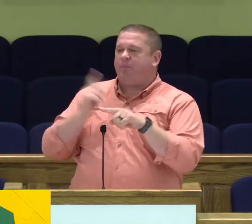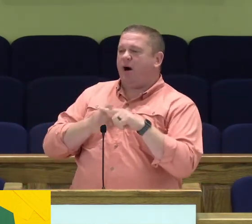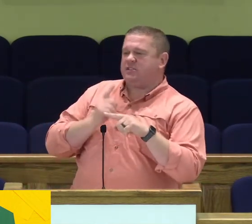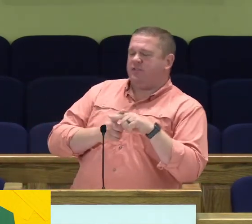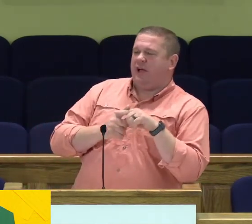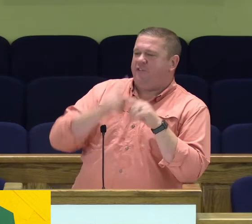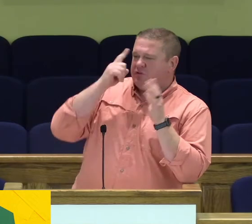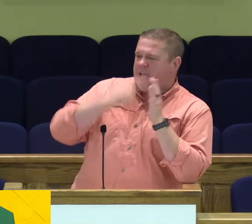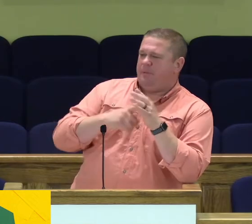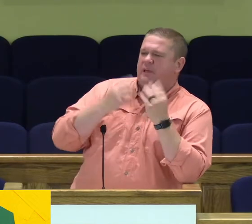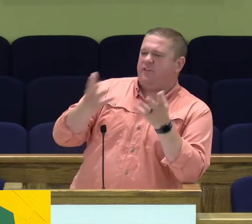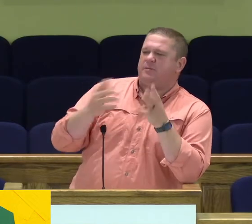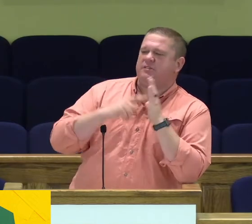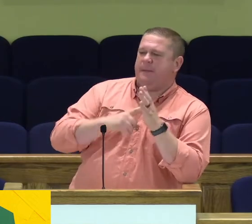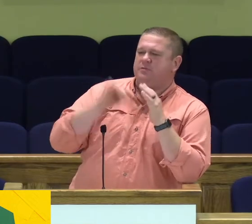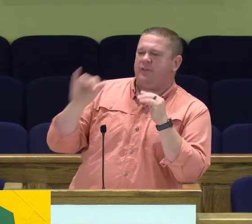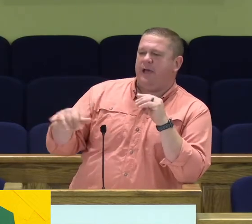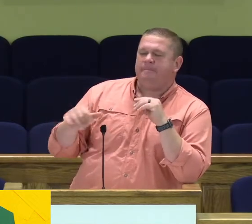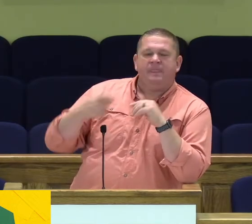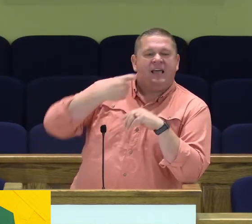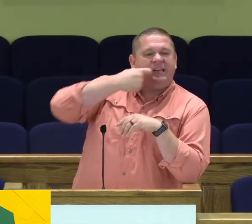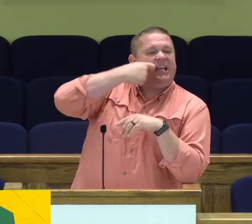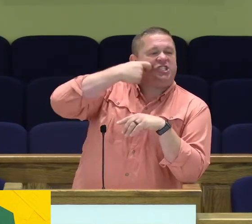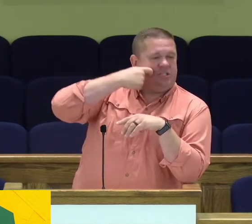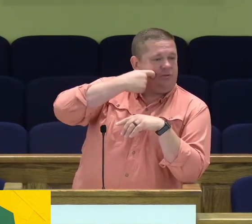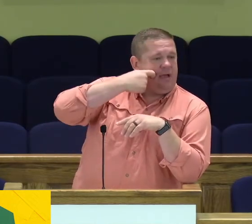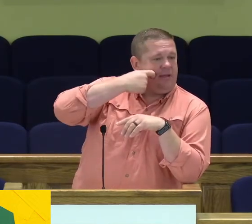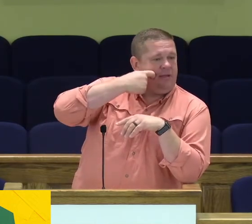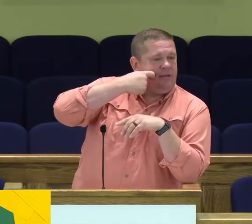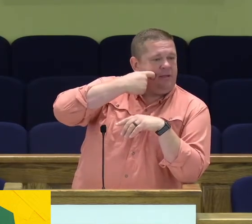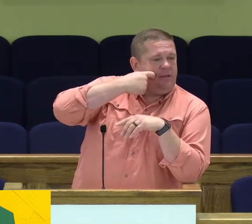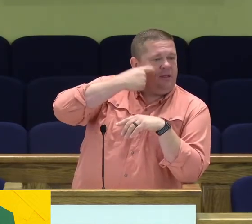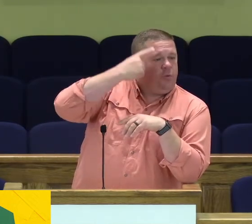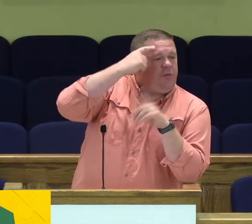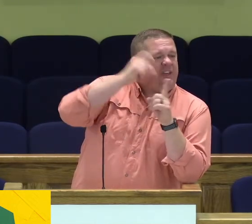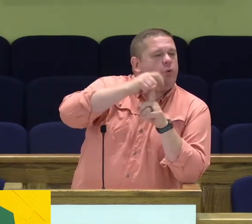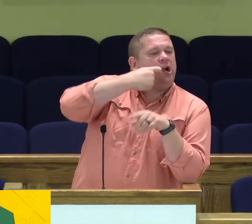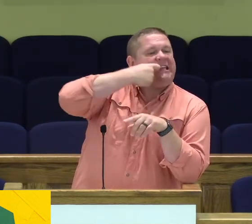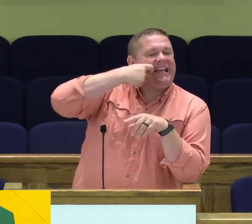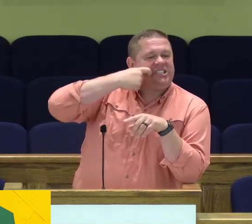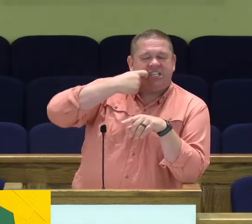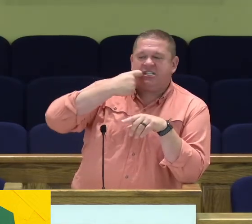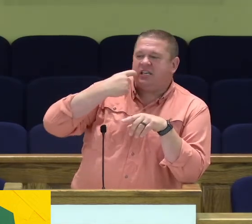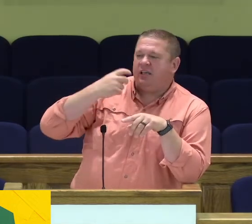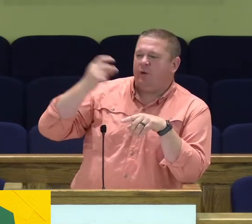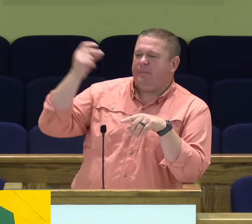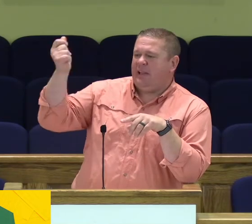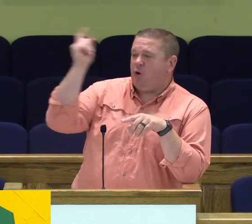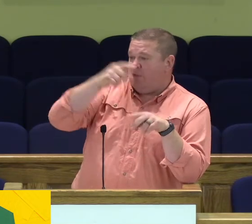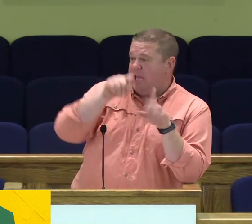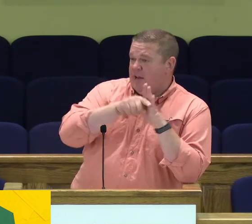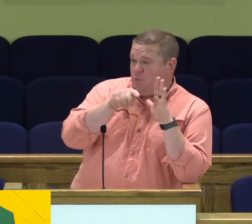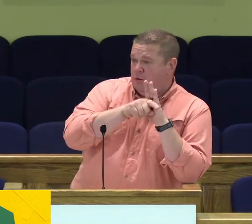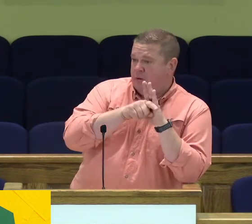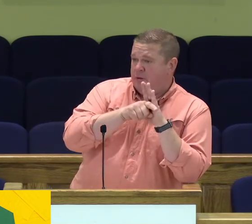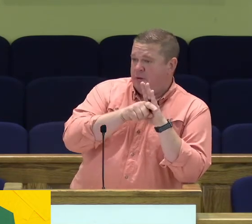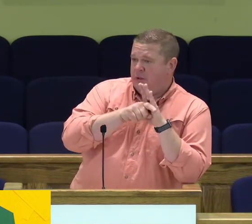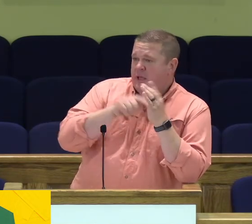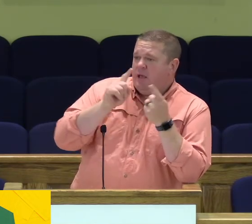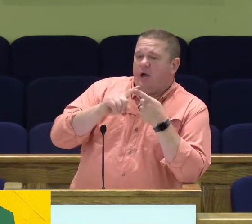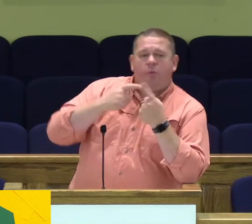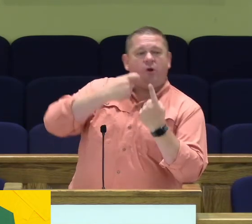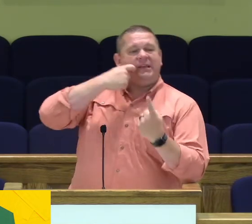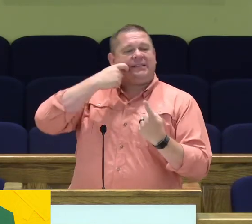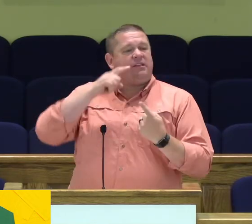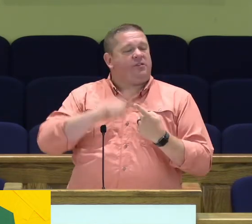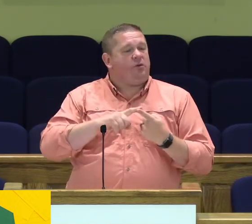into the positive light. For example, let me give you some examples of that. Addictions, right? When we think of the word addictions, we immediately go to the negative world.